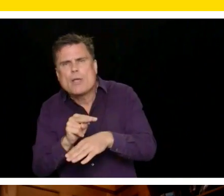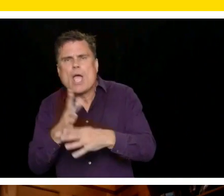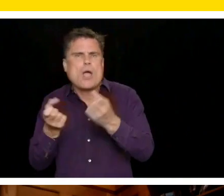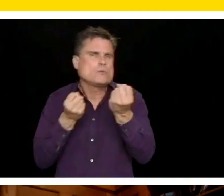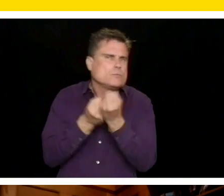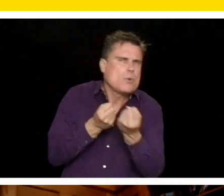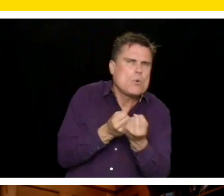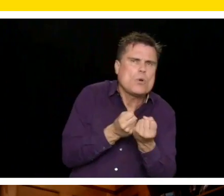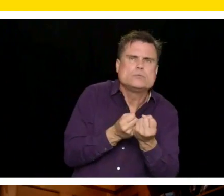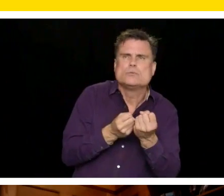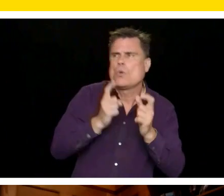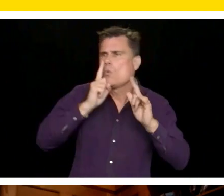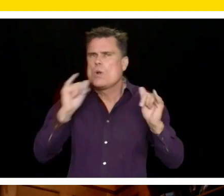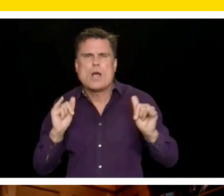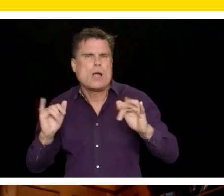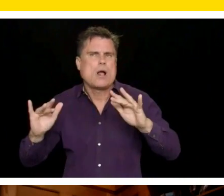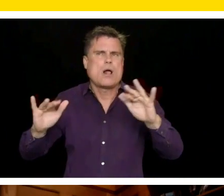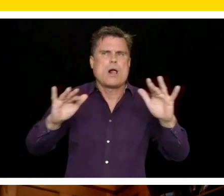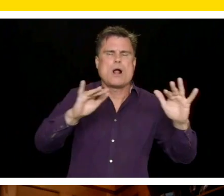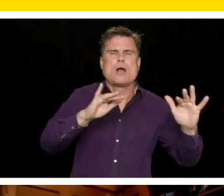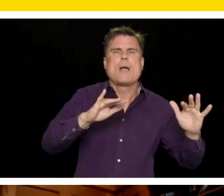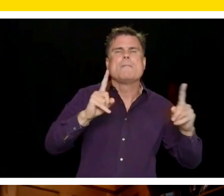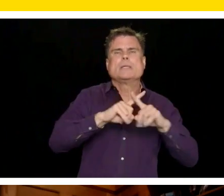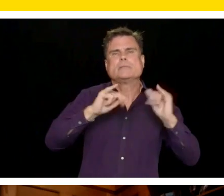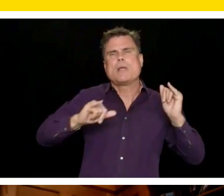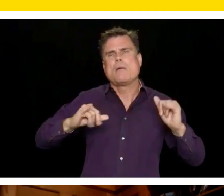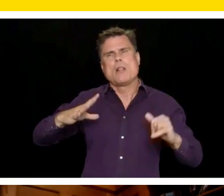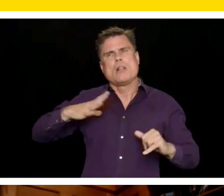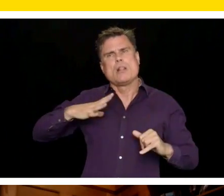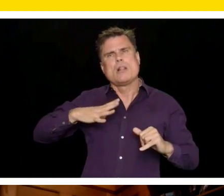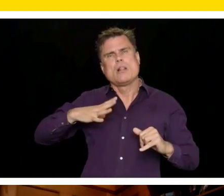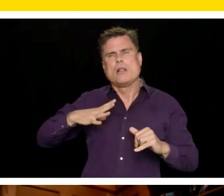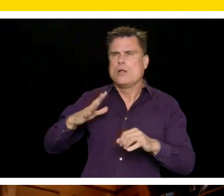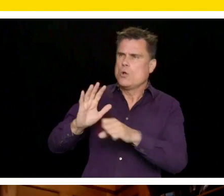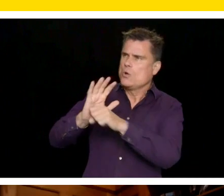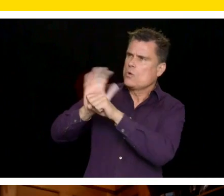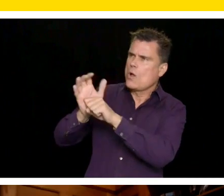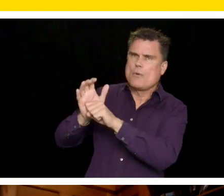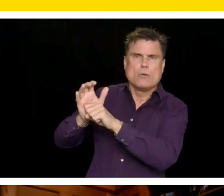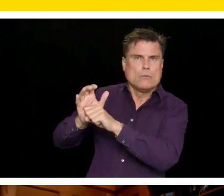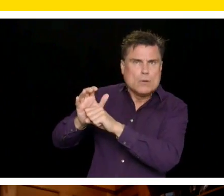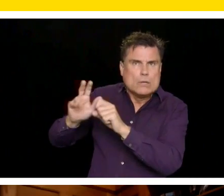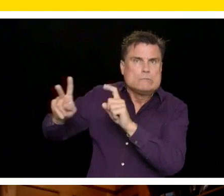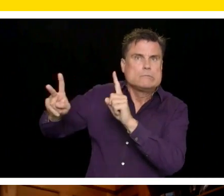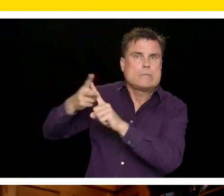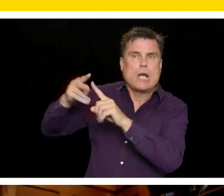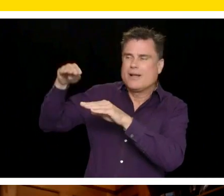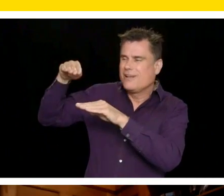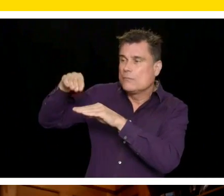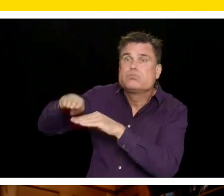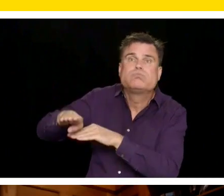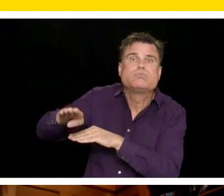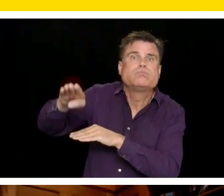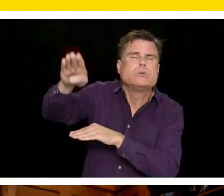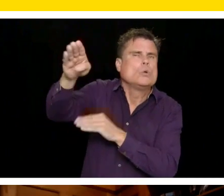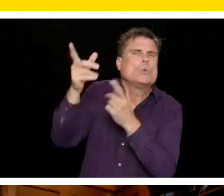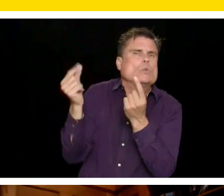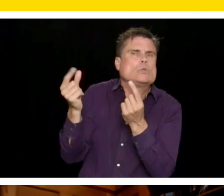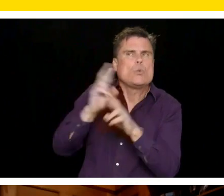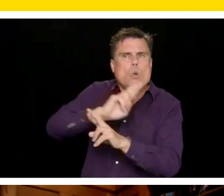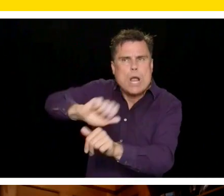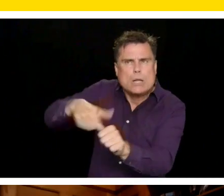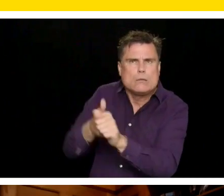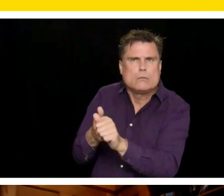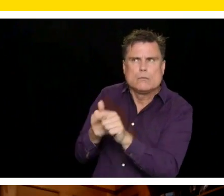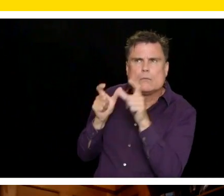initial wave as well. That being said, we're also working on right now moving into economic recovery, and